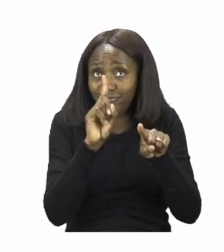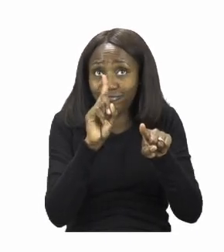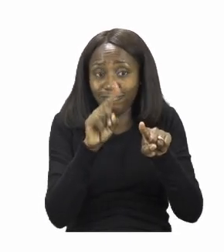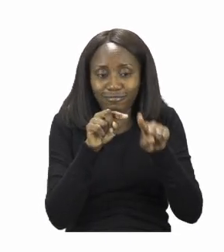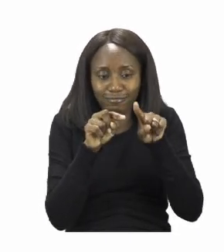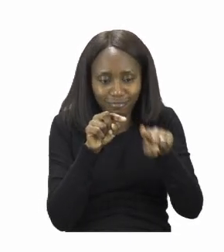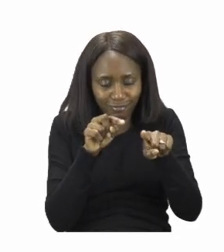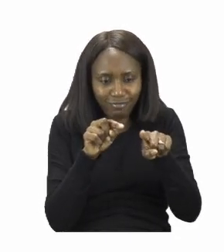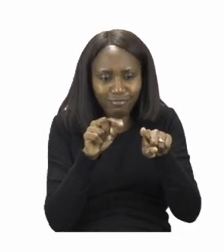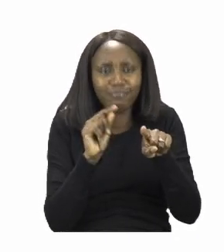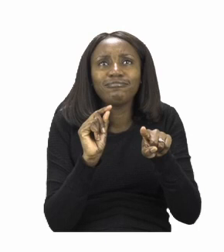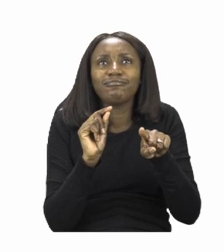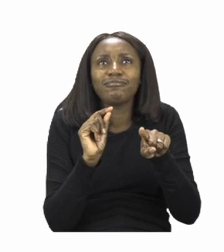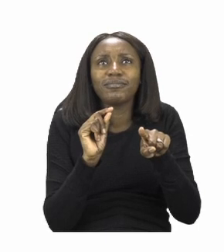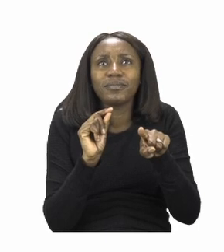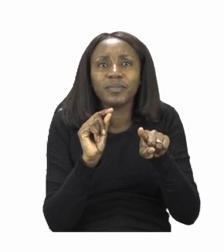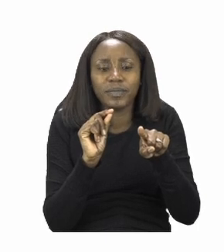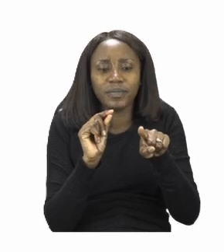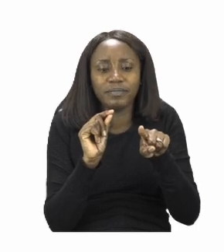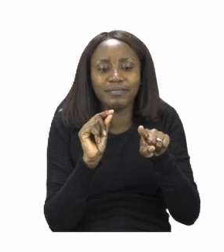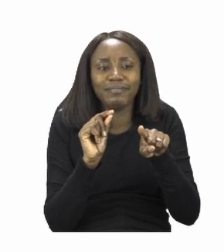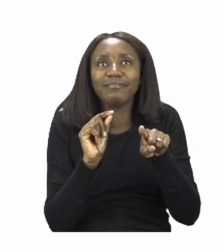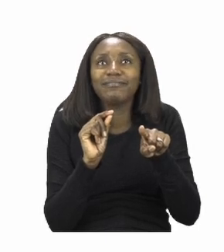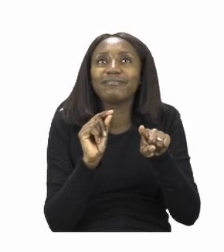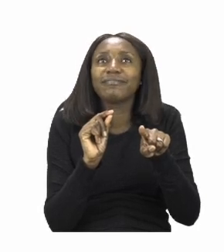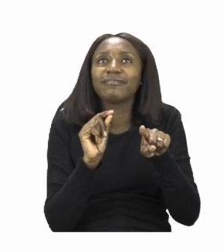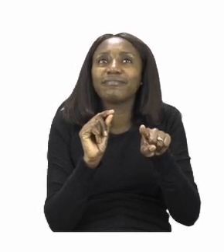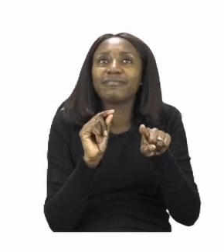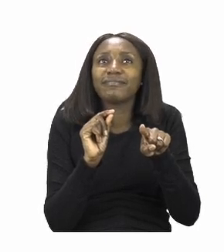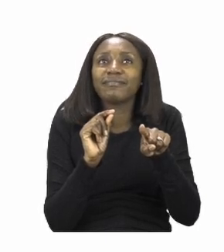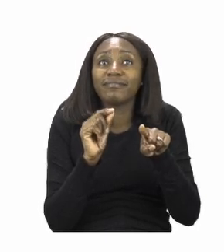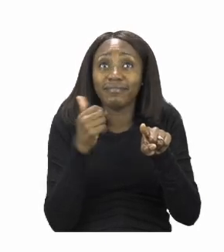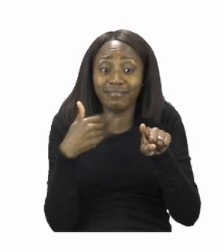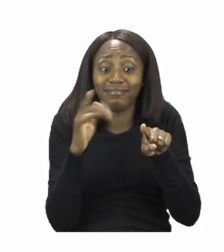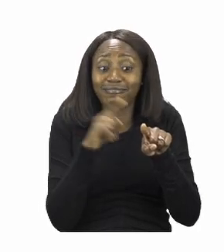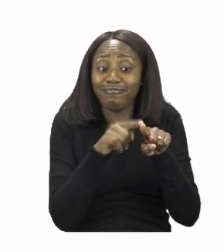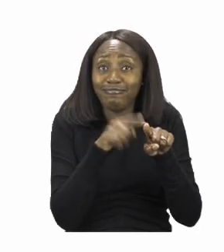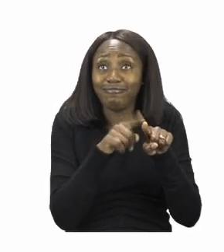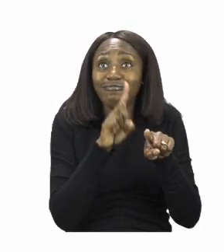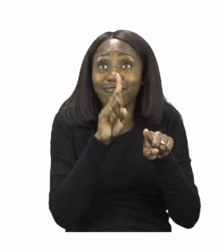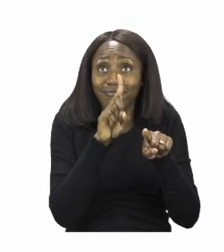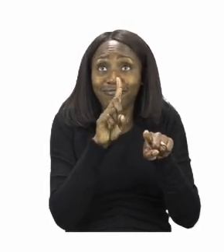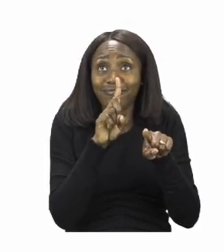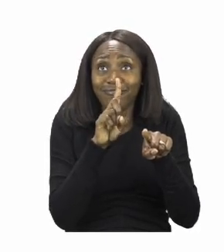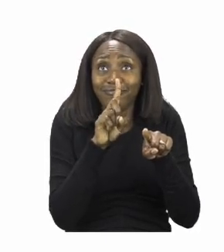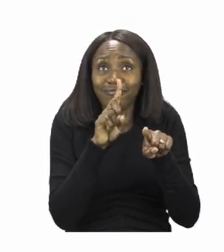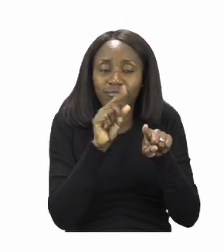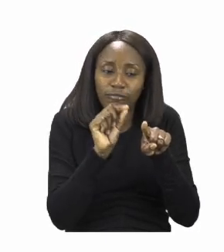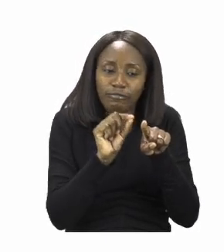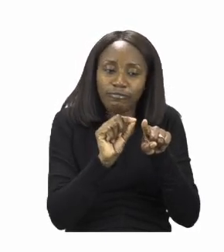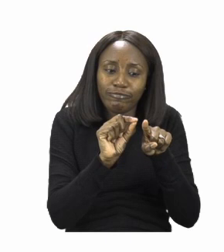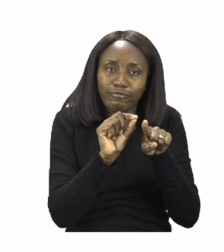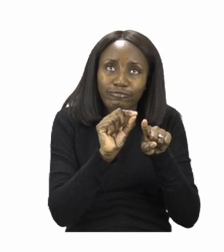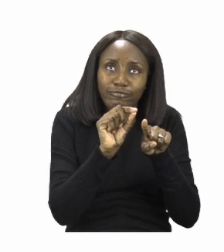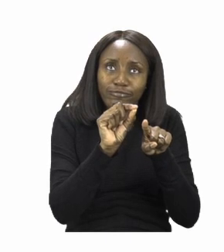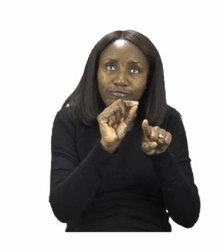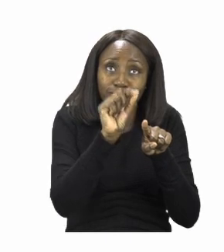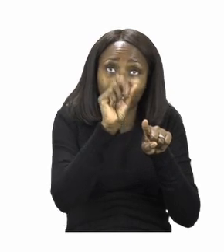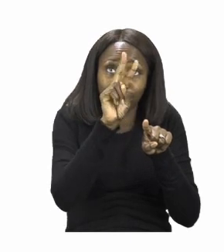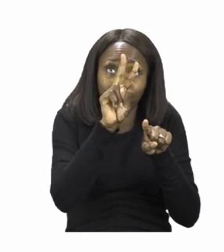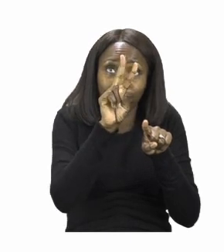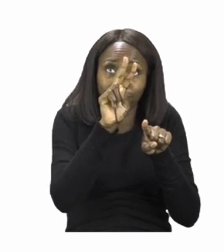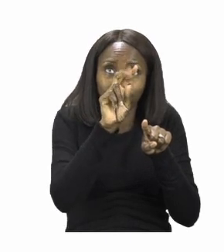1. Good job. So that's where you're going to start, and you're going to move up to number